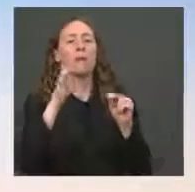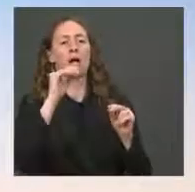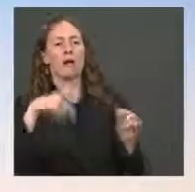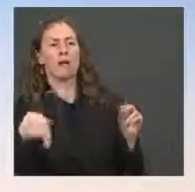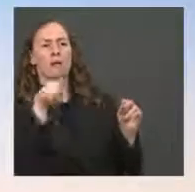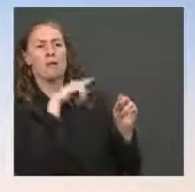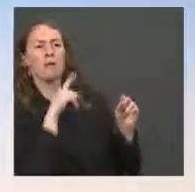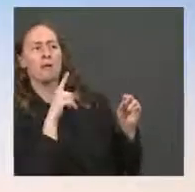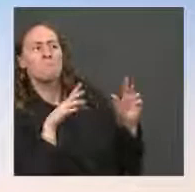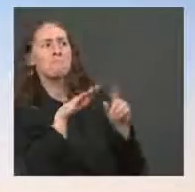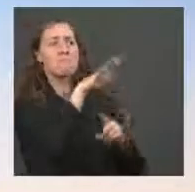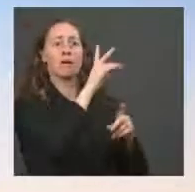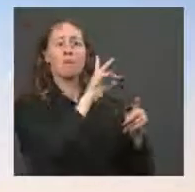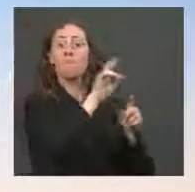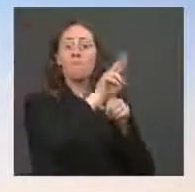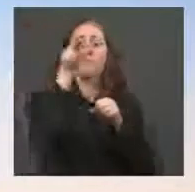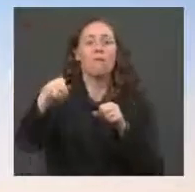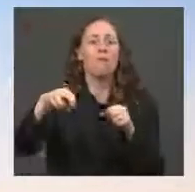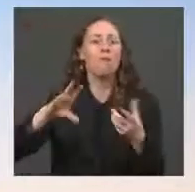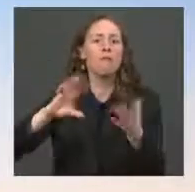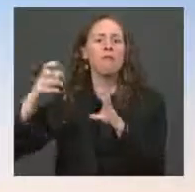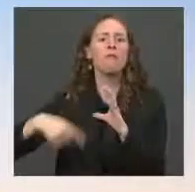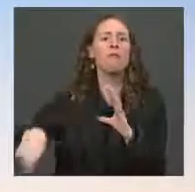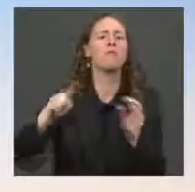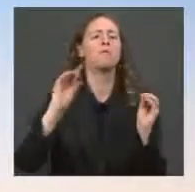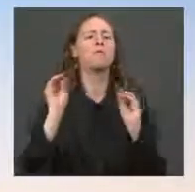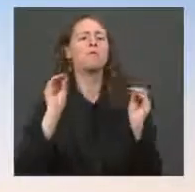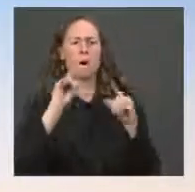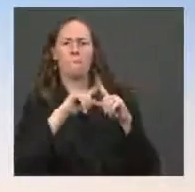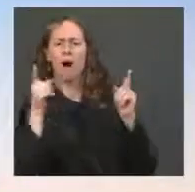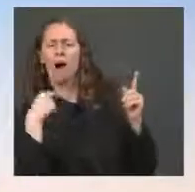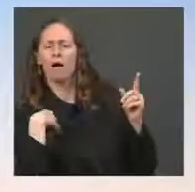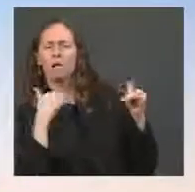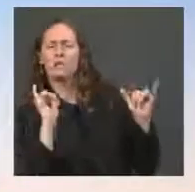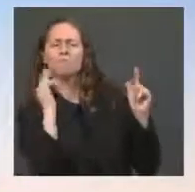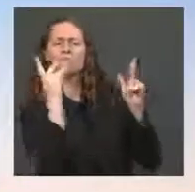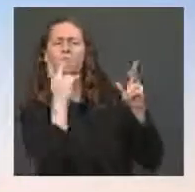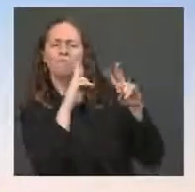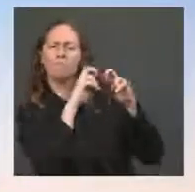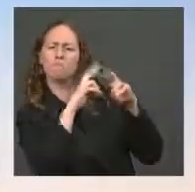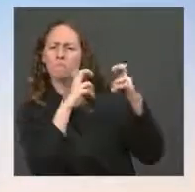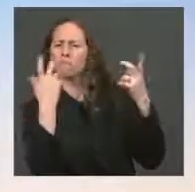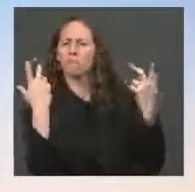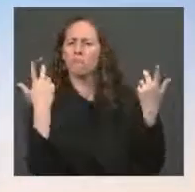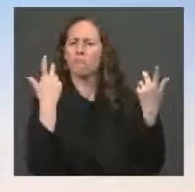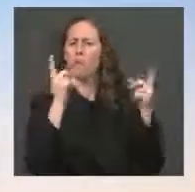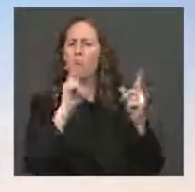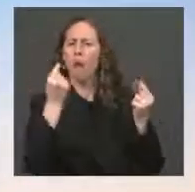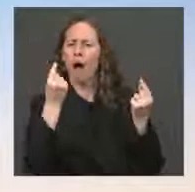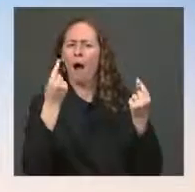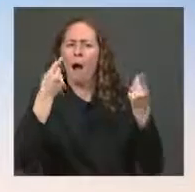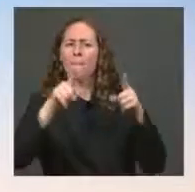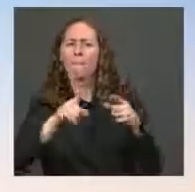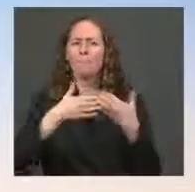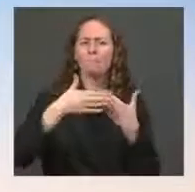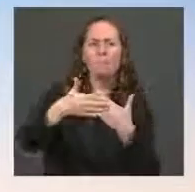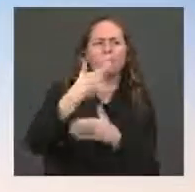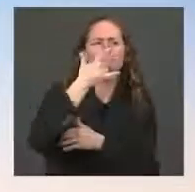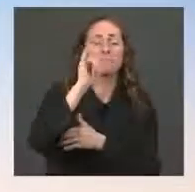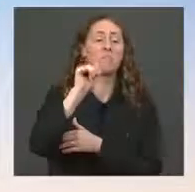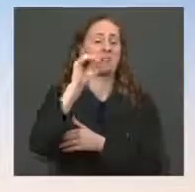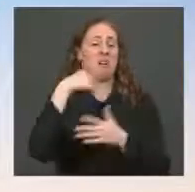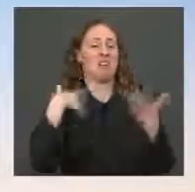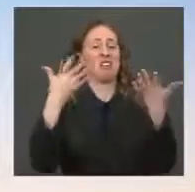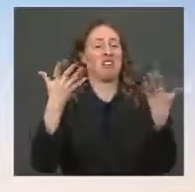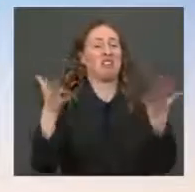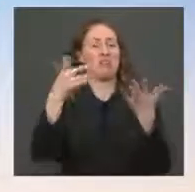destabilizing impact of the DPRK's illicit weapons program. So I would point you to those, note those. I don't think we